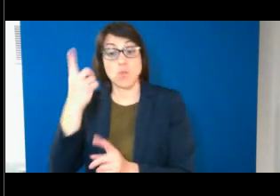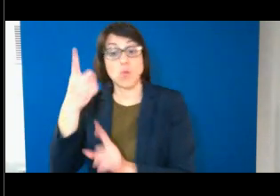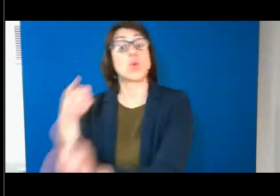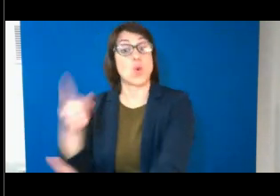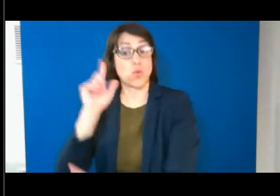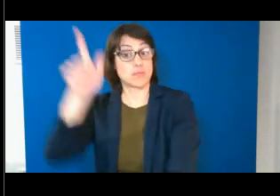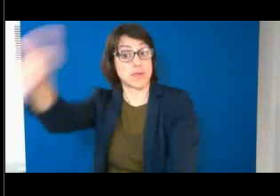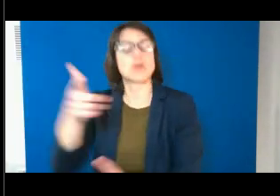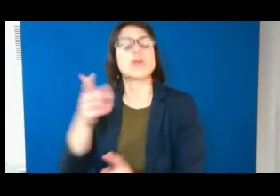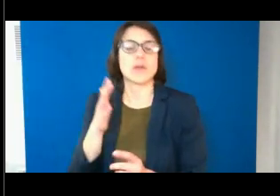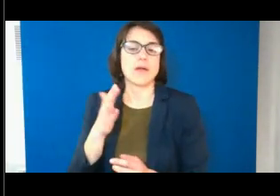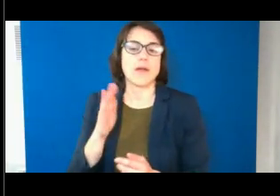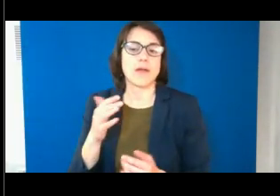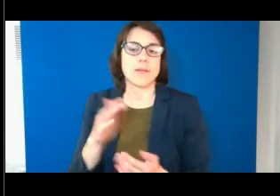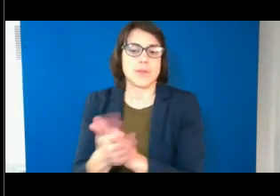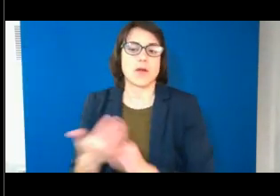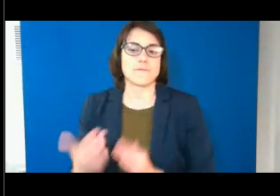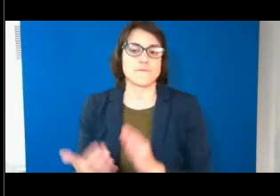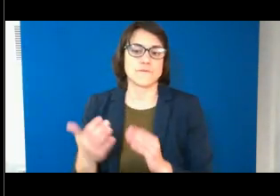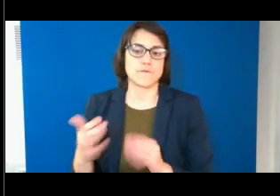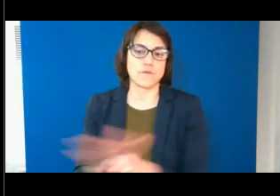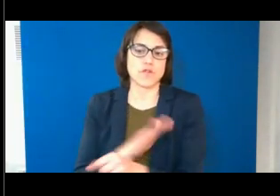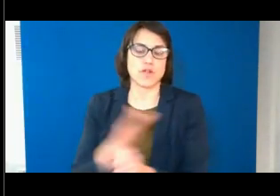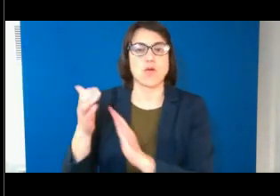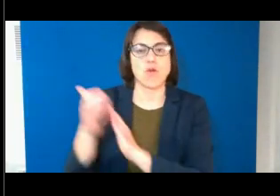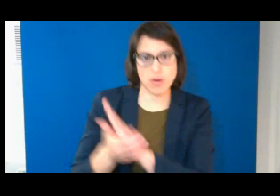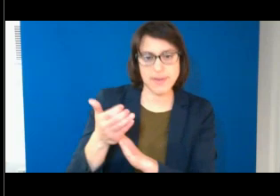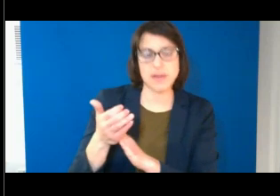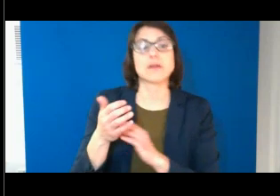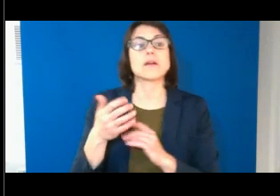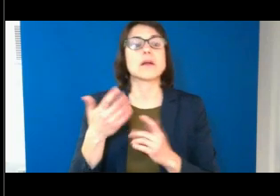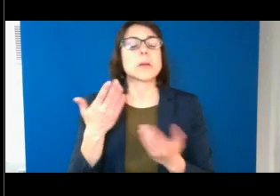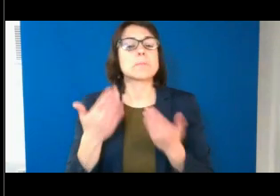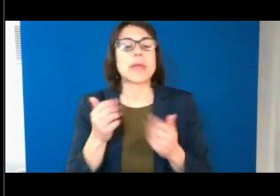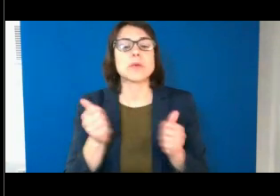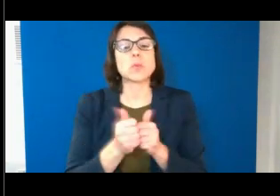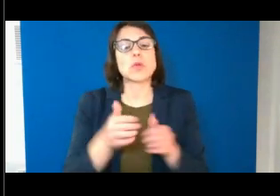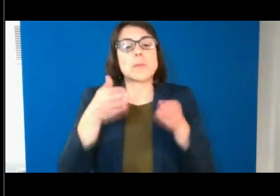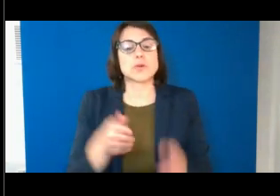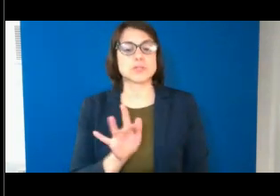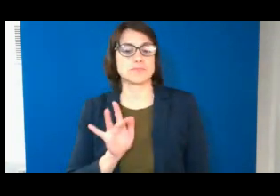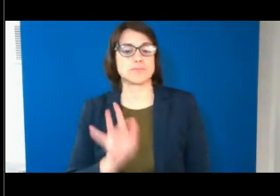it can just run independently, or with at most, just a person clicking a button and it does the whole process.